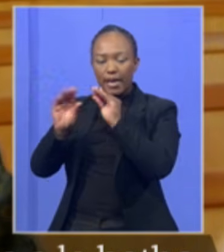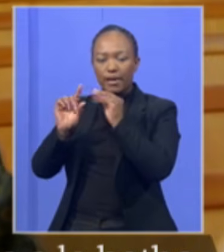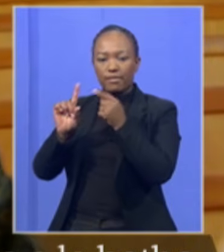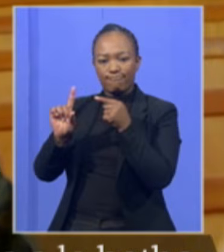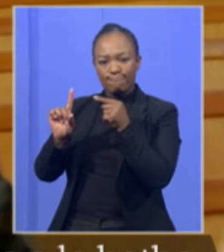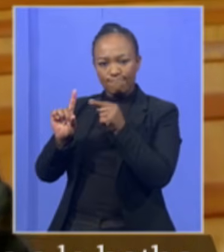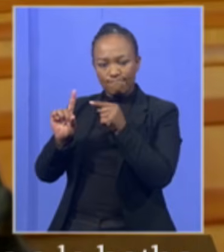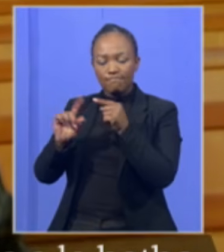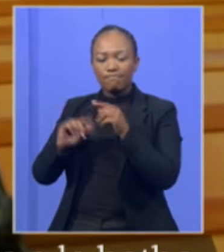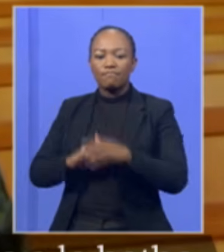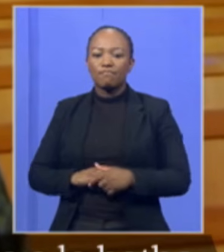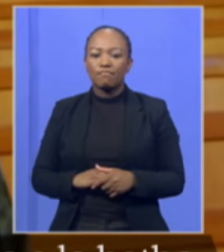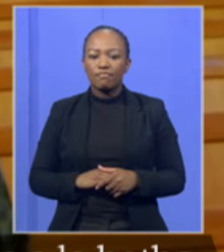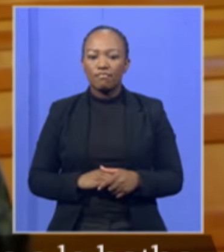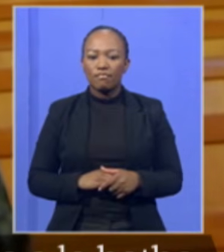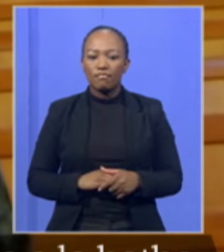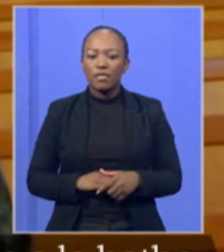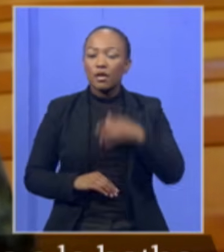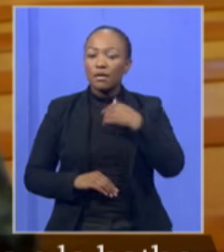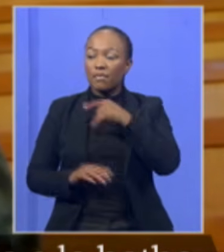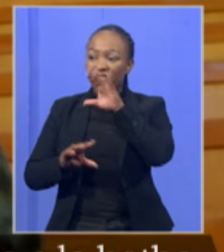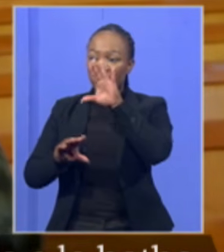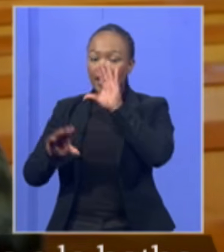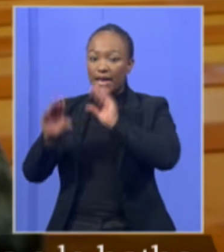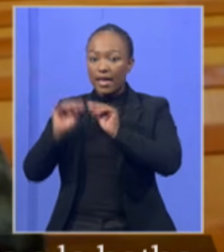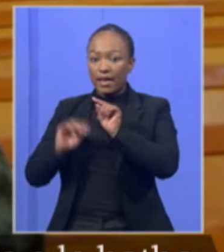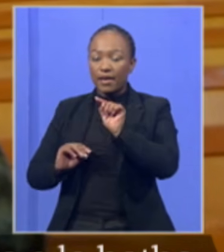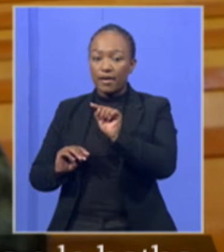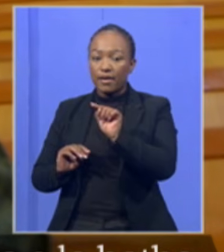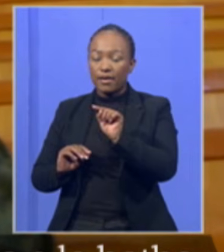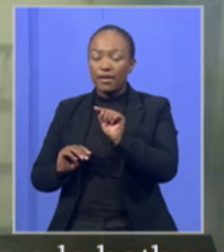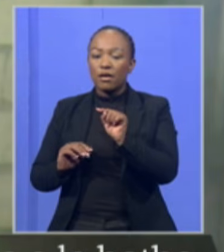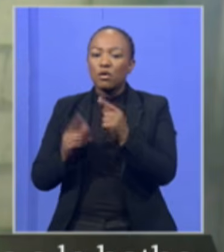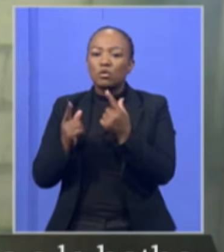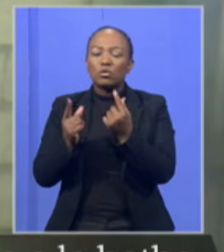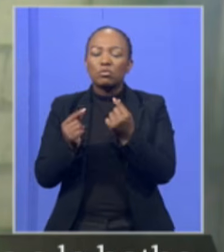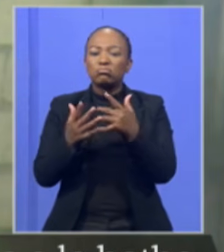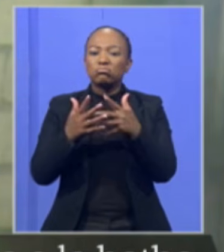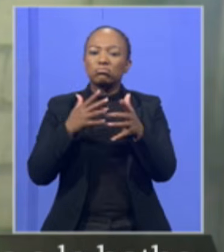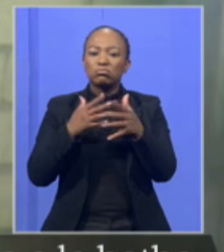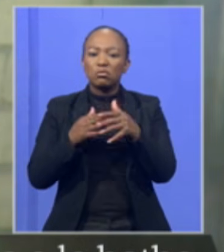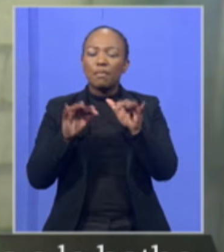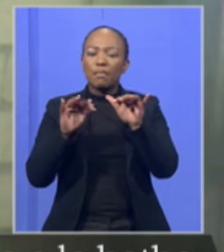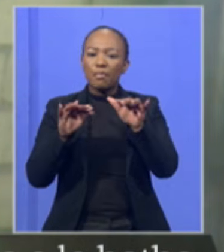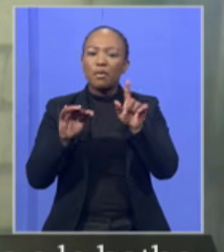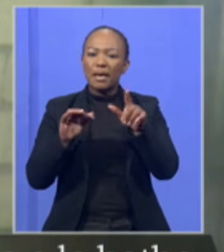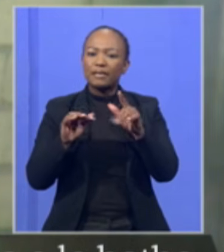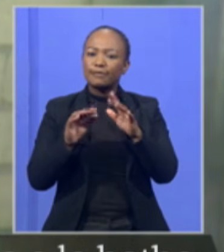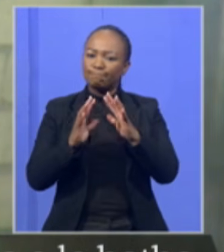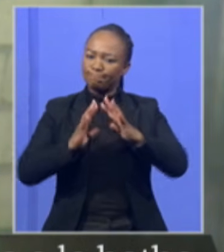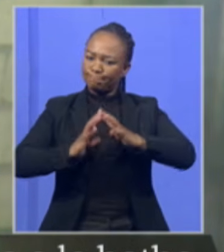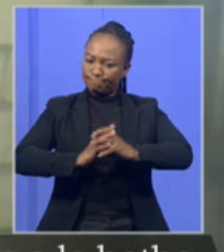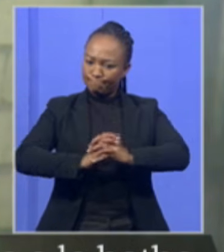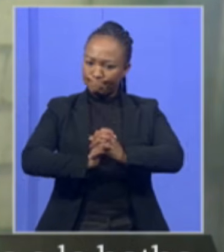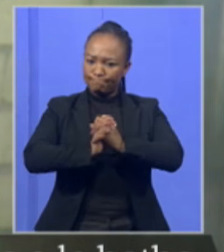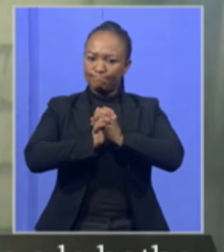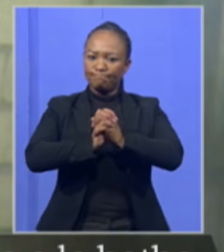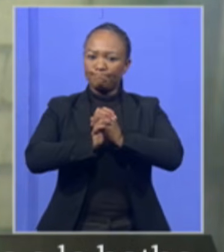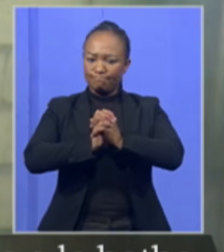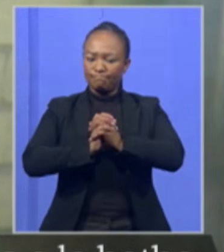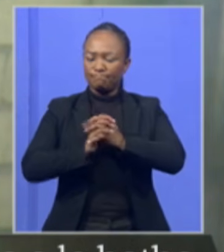sa tshabe go dira sepe se se tlisang gore batho ba kopane.